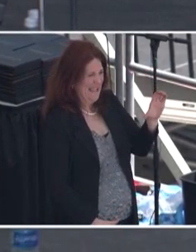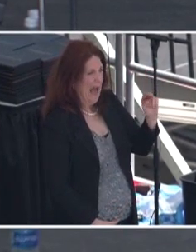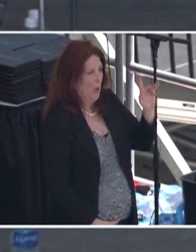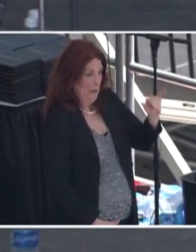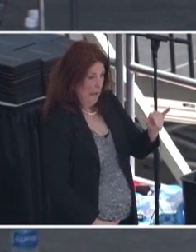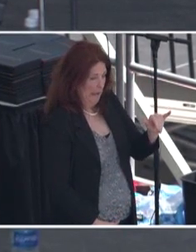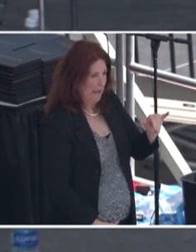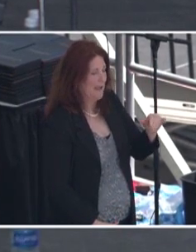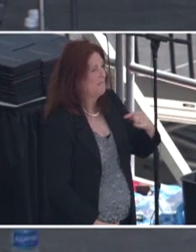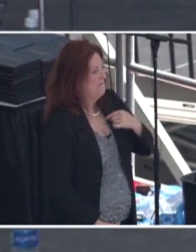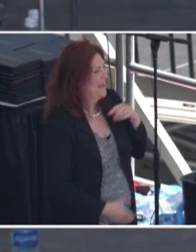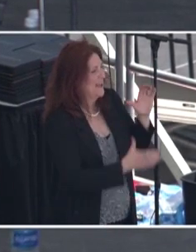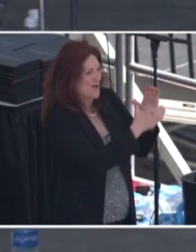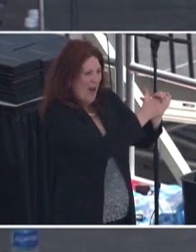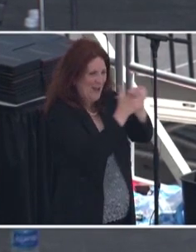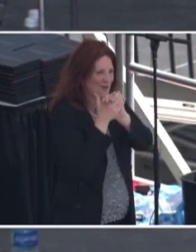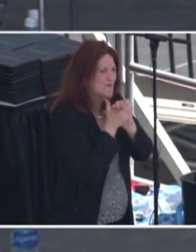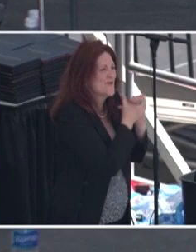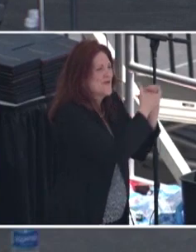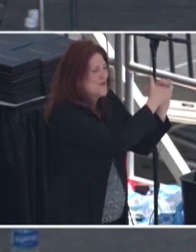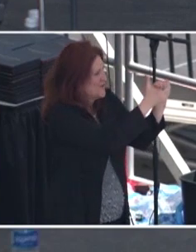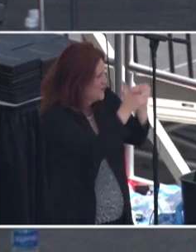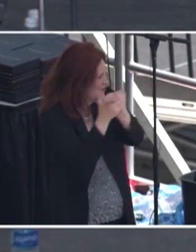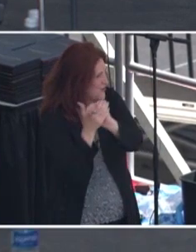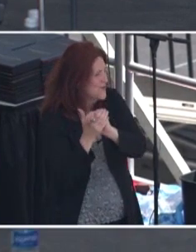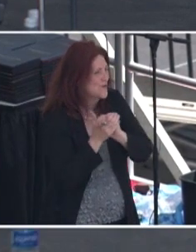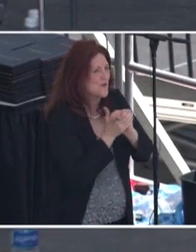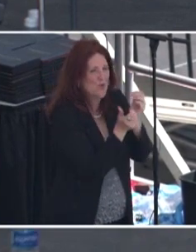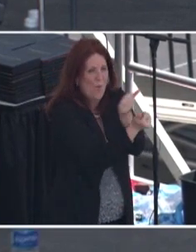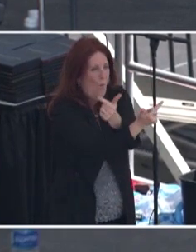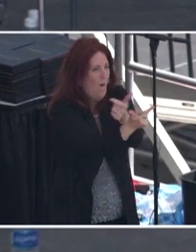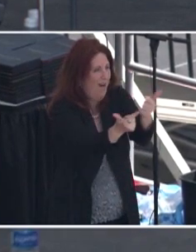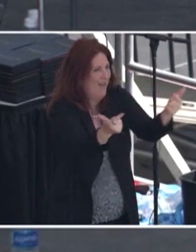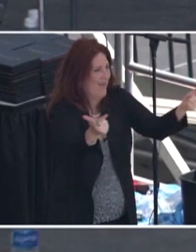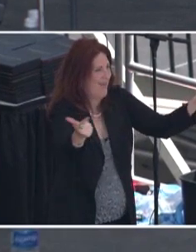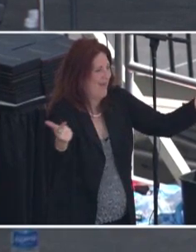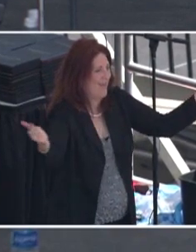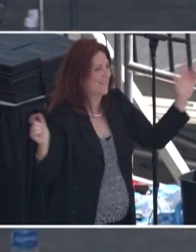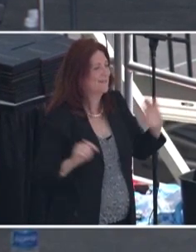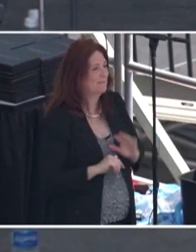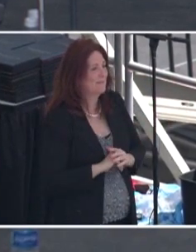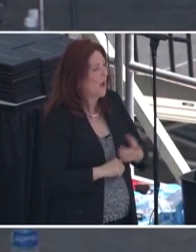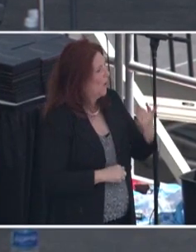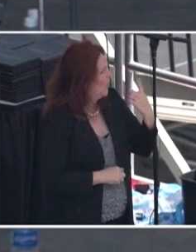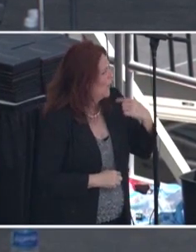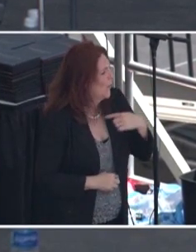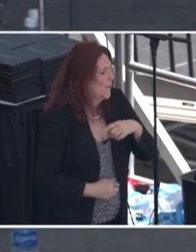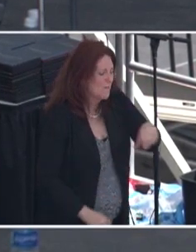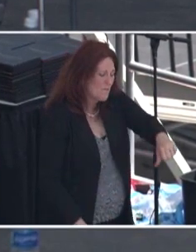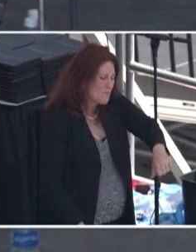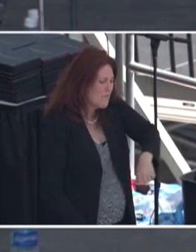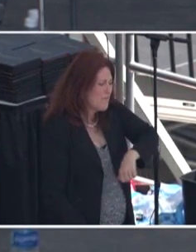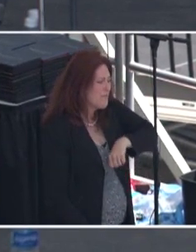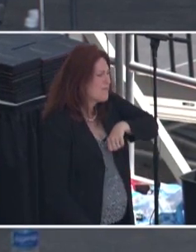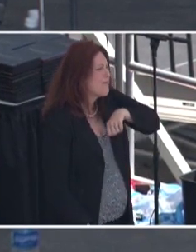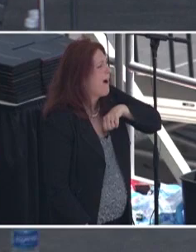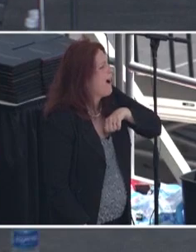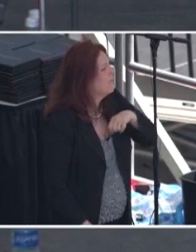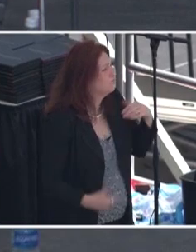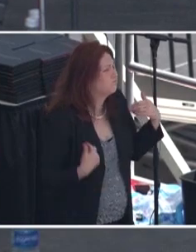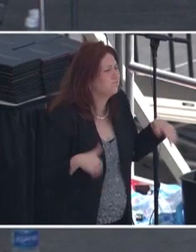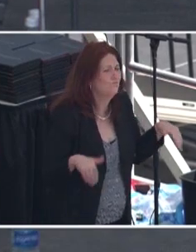my congratulations to all of you. We are so proud of you.